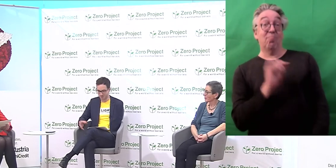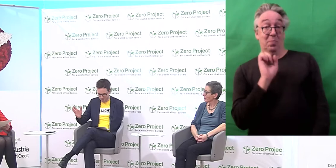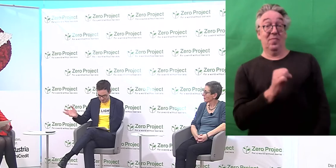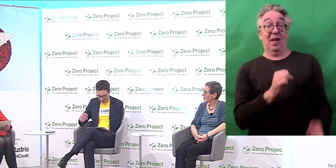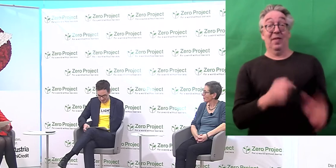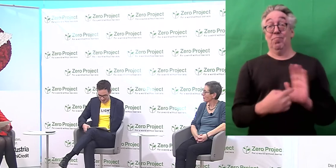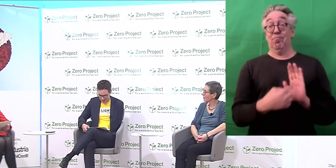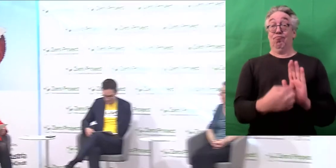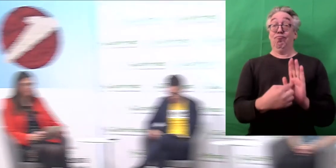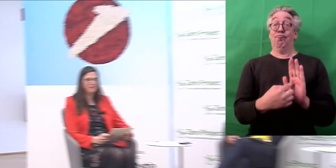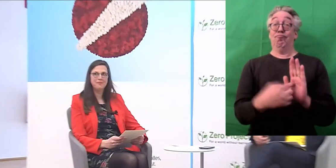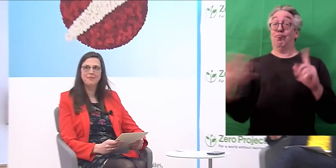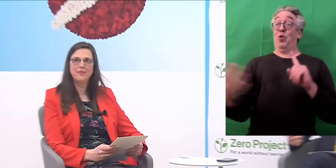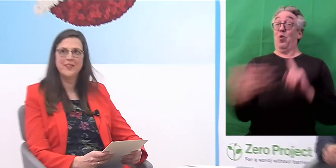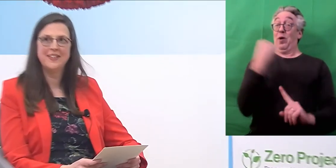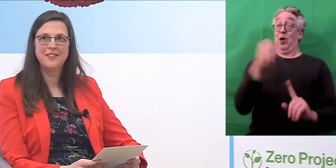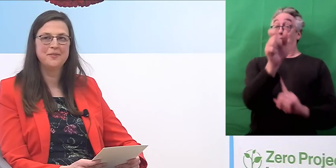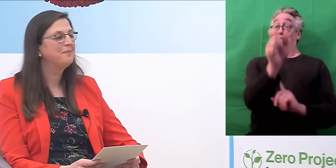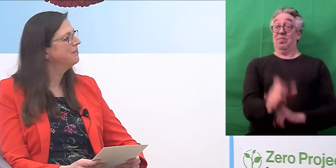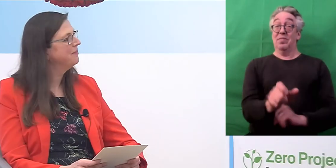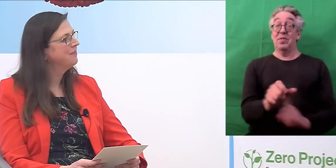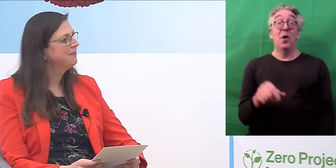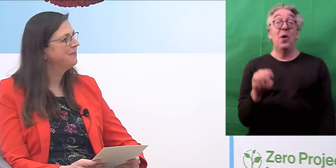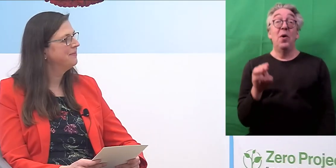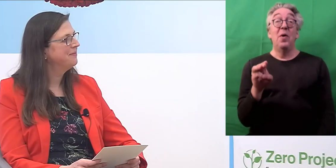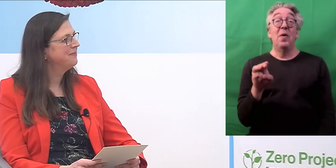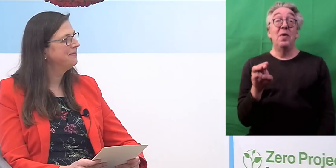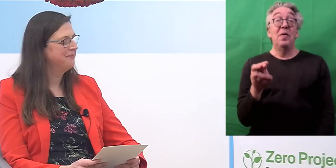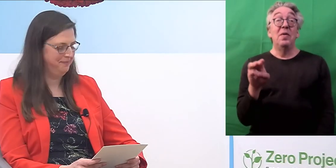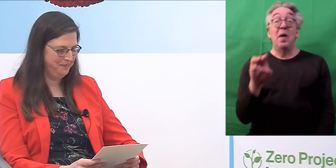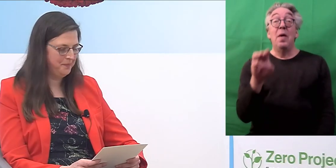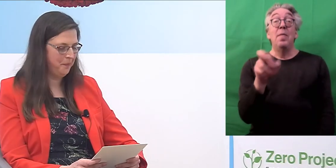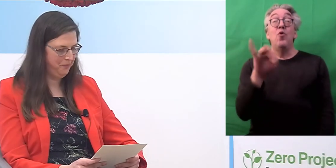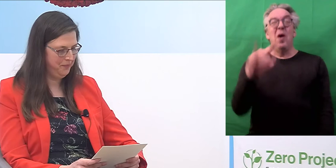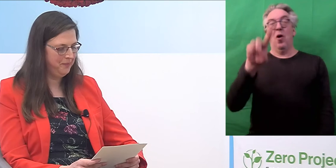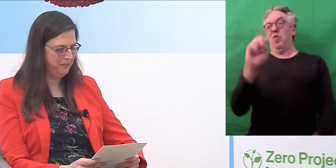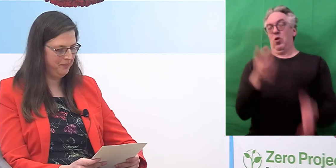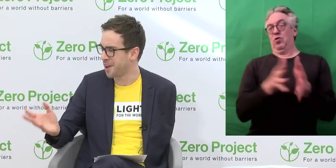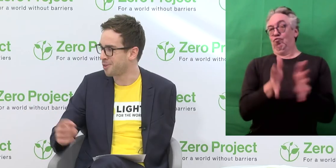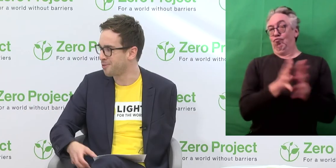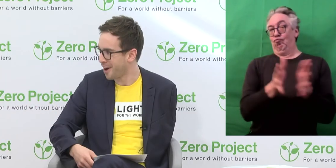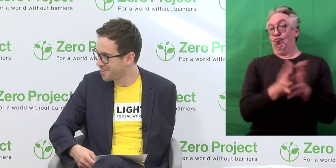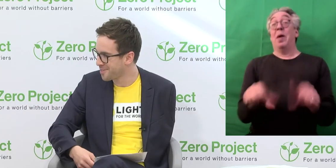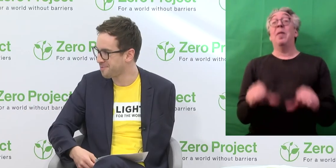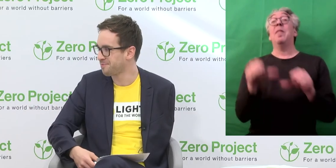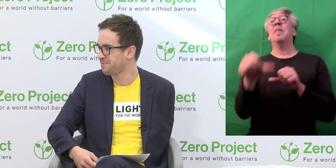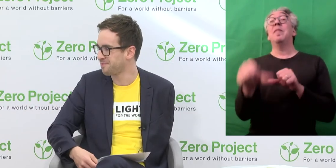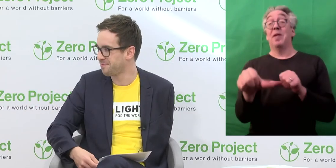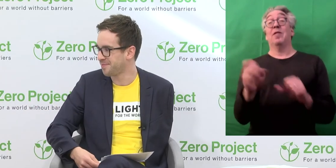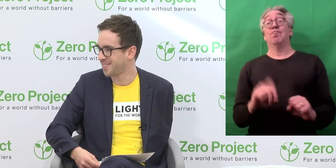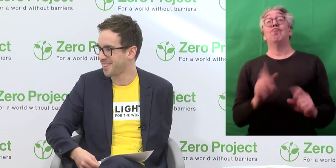winner. So you will read the description and then we will go into the video presenting the winner of the category of rights.